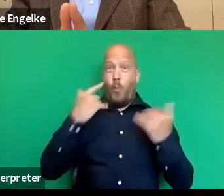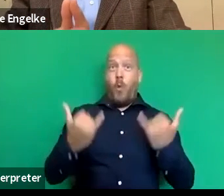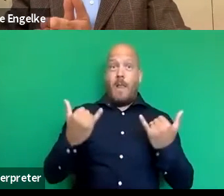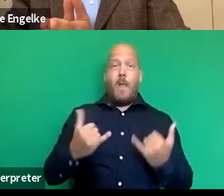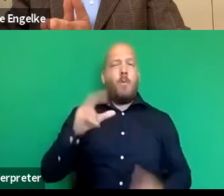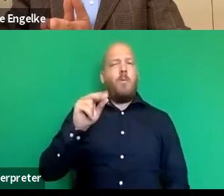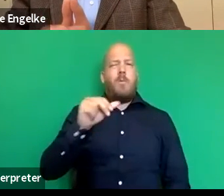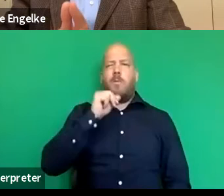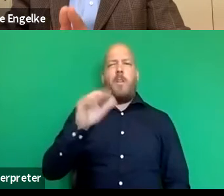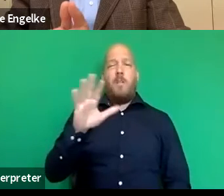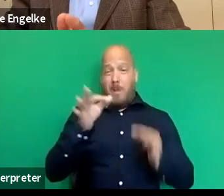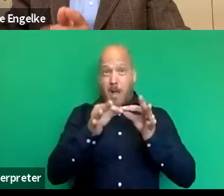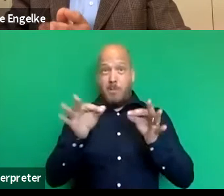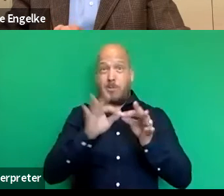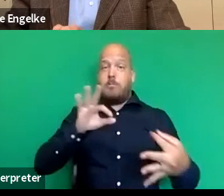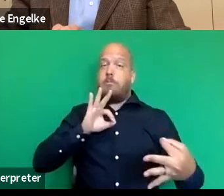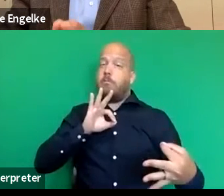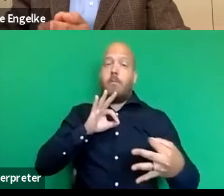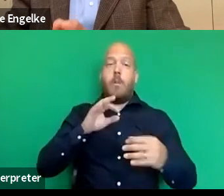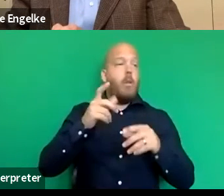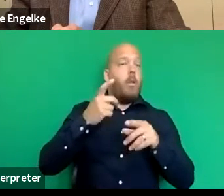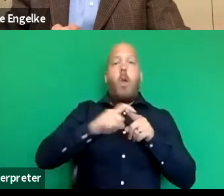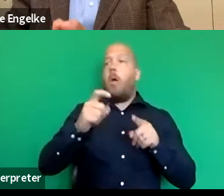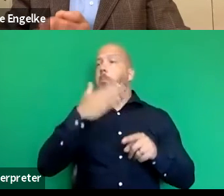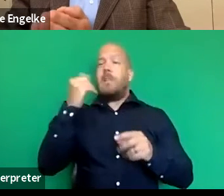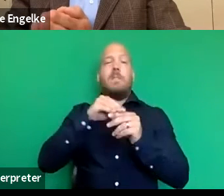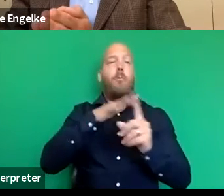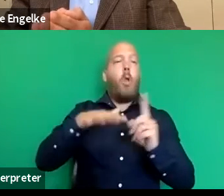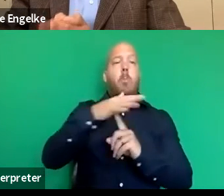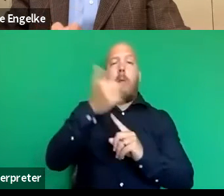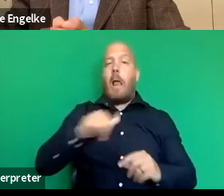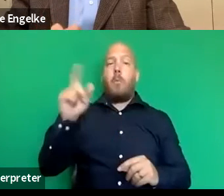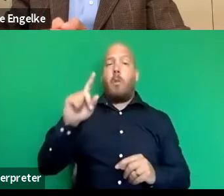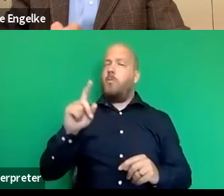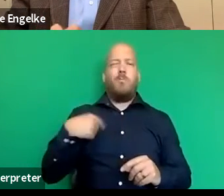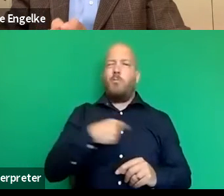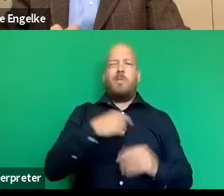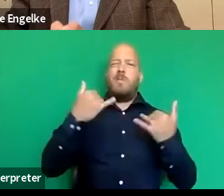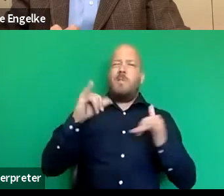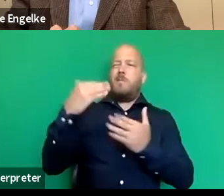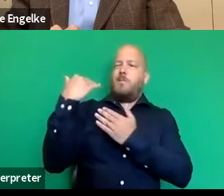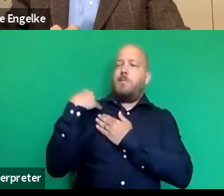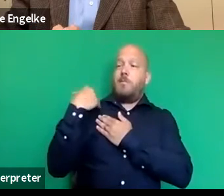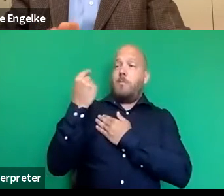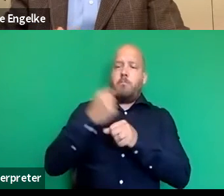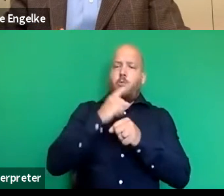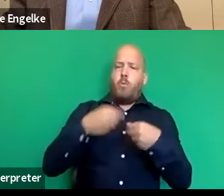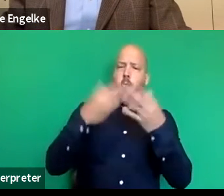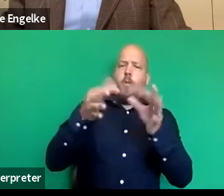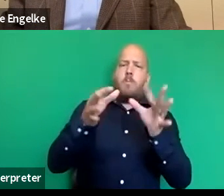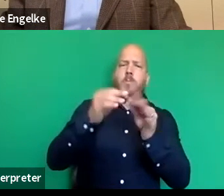best environments. Our job is to caption everything all the time and to do the best possible job whenever possible.